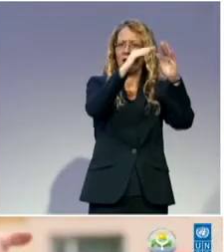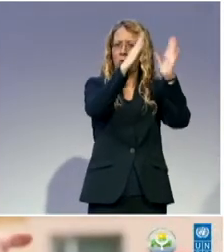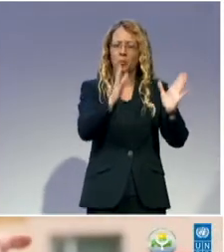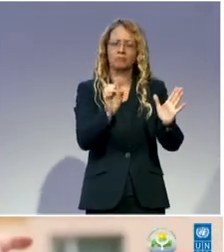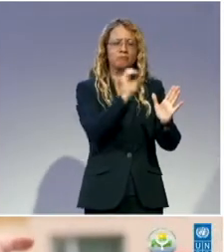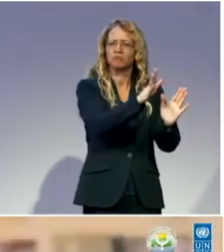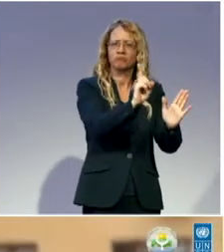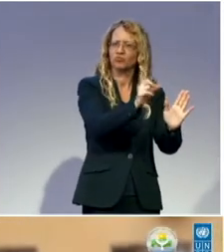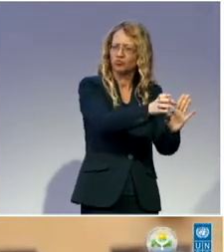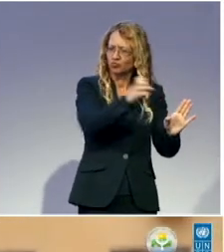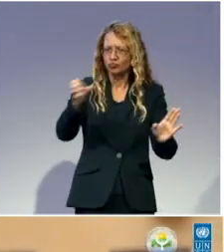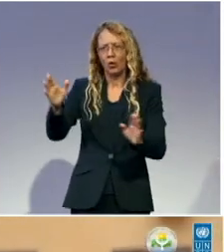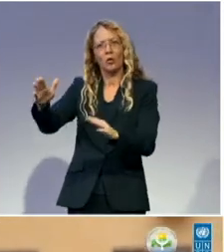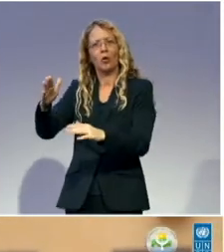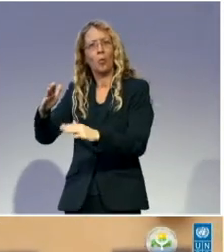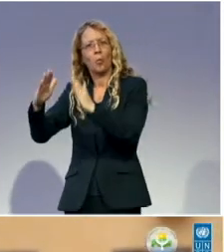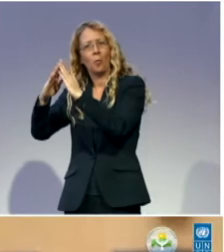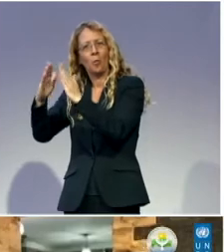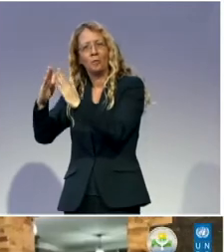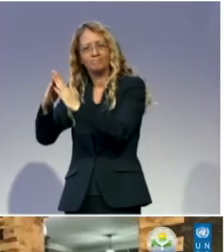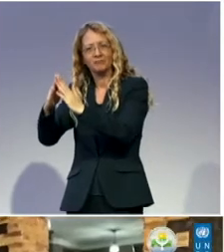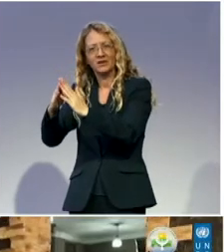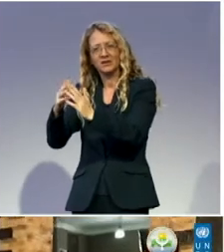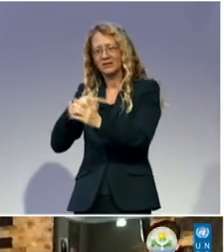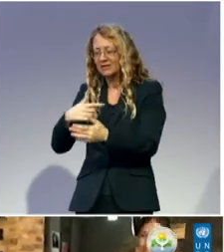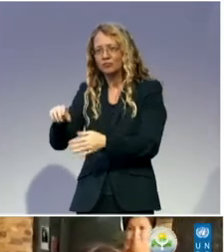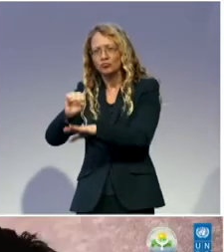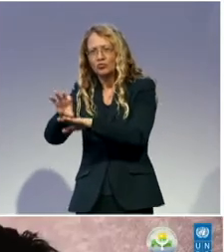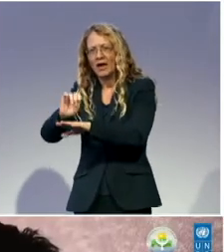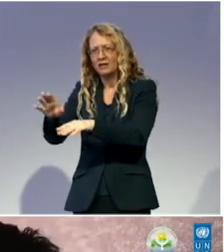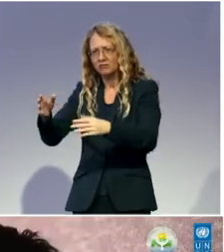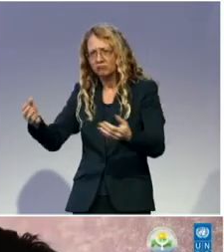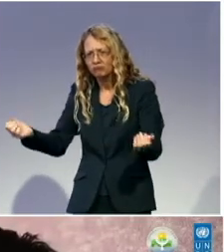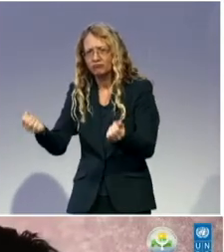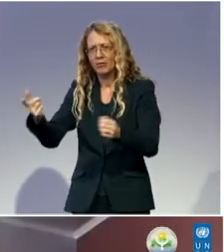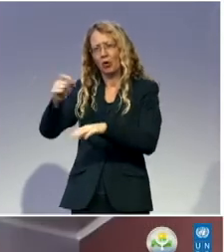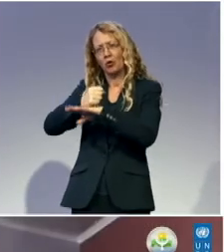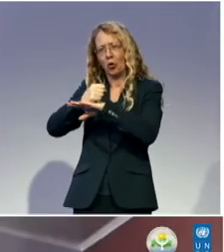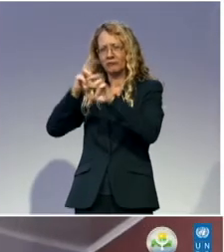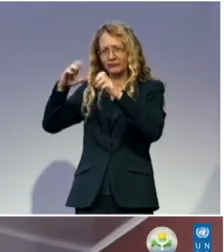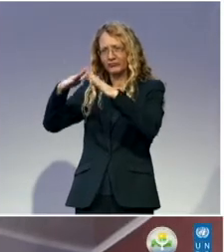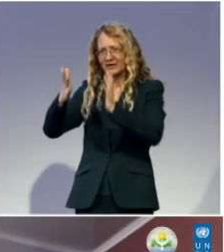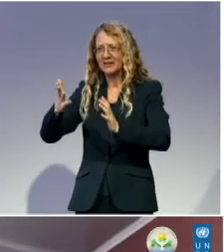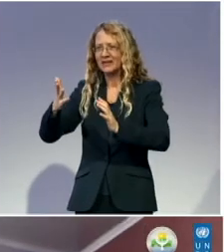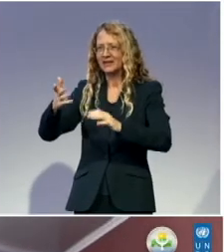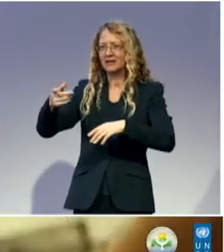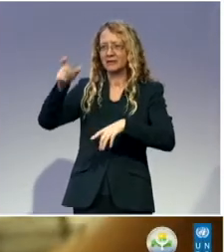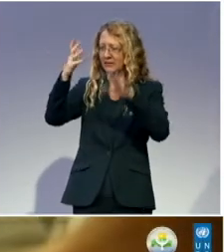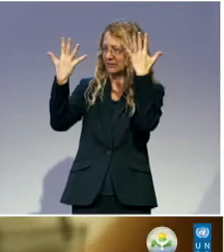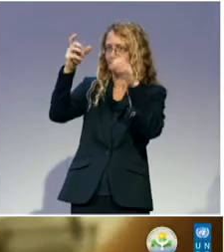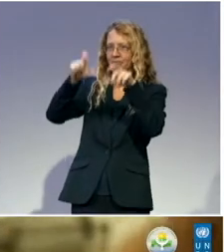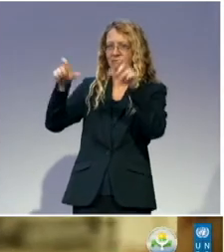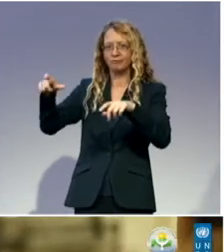training café employing 10 people with psychosocial disabilities and now oversees 6 group